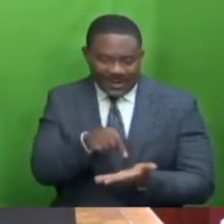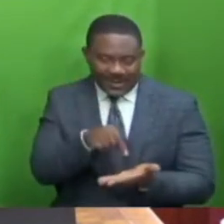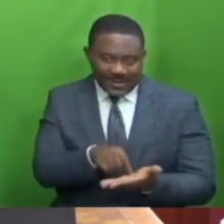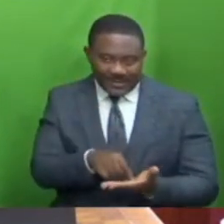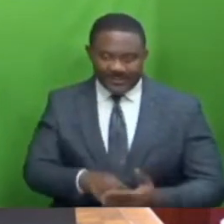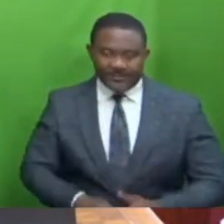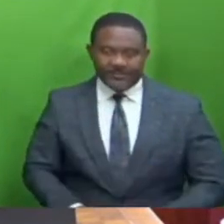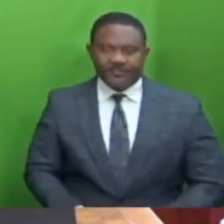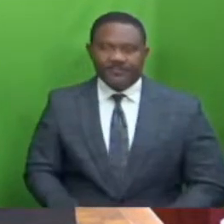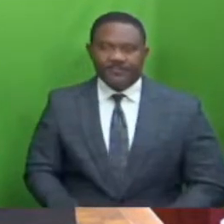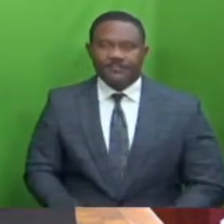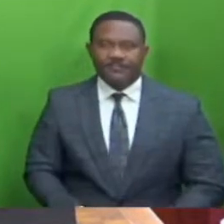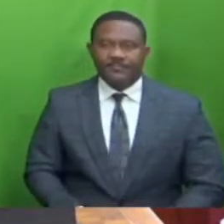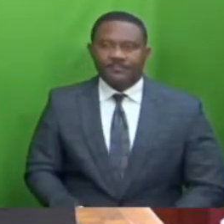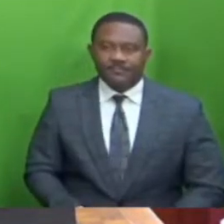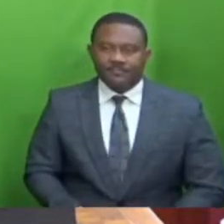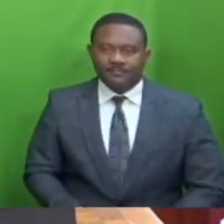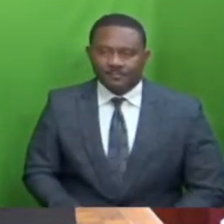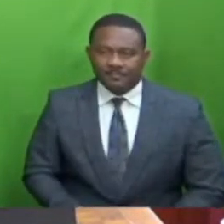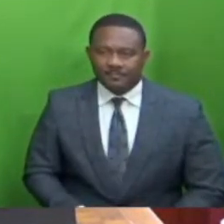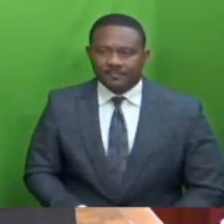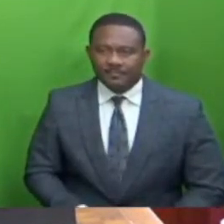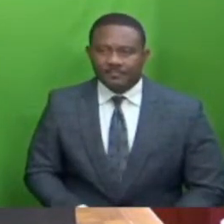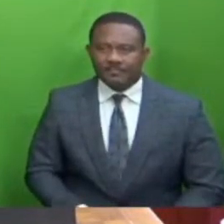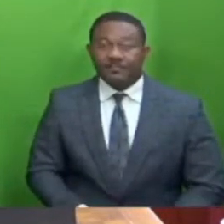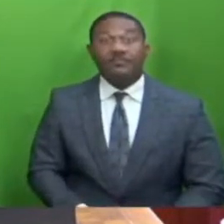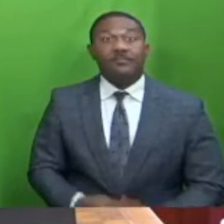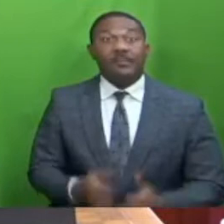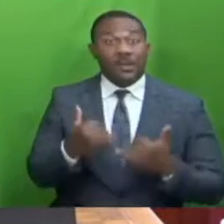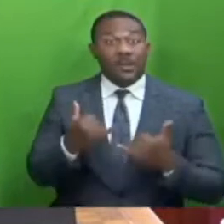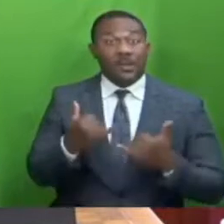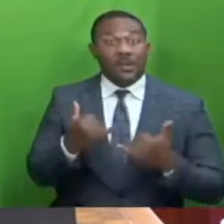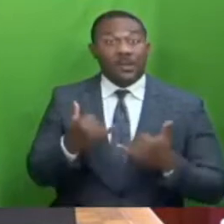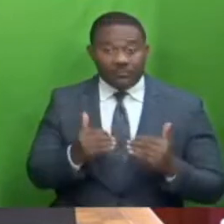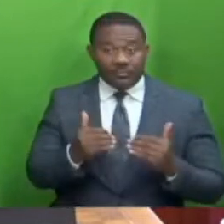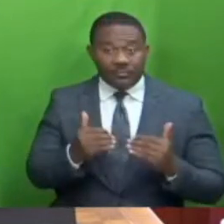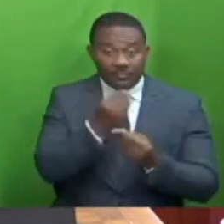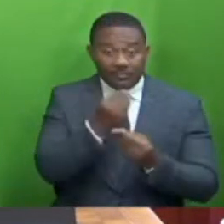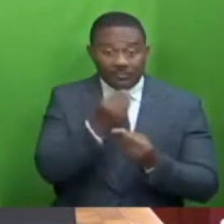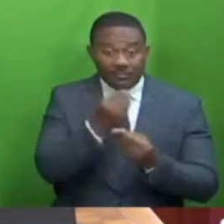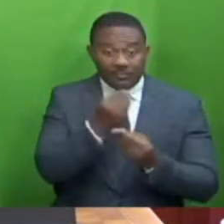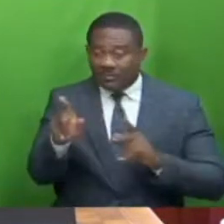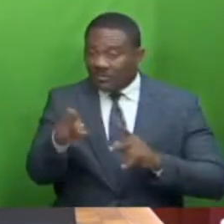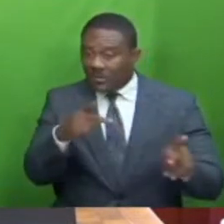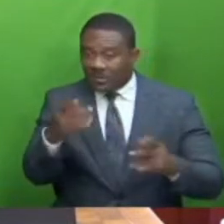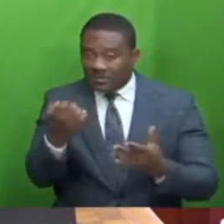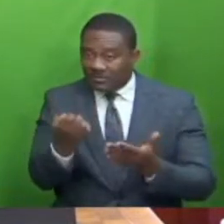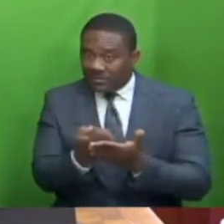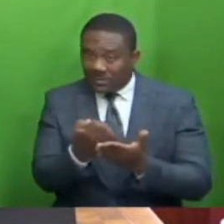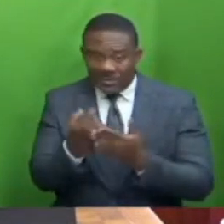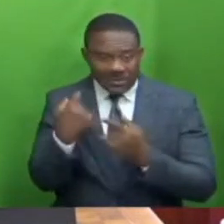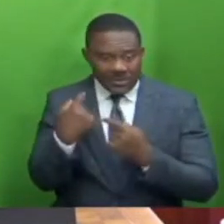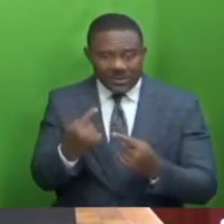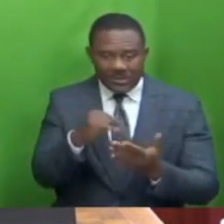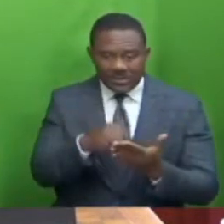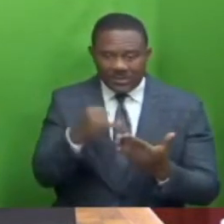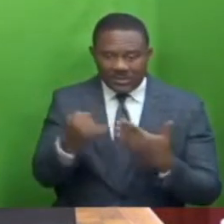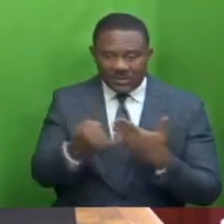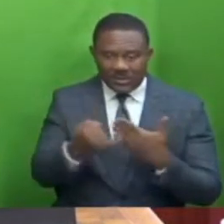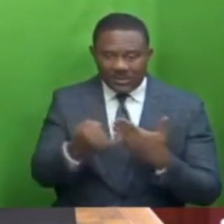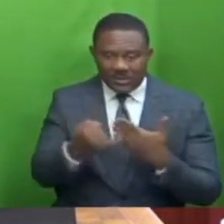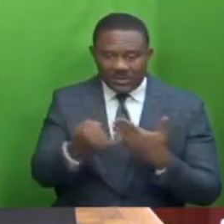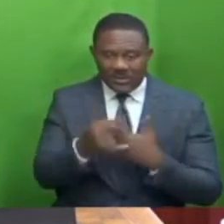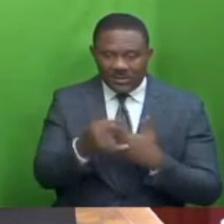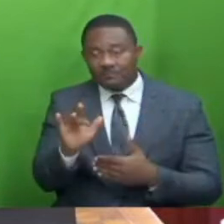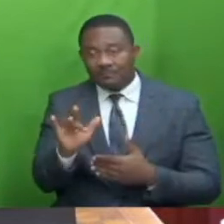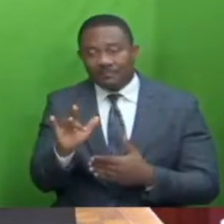Mr. Speaker, I now proceed to update the House on the performance of the economy since January 2023